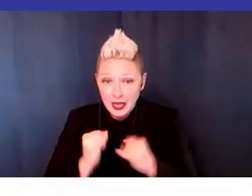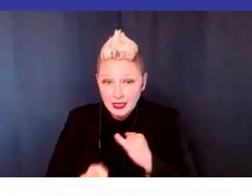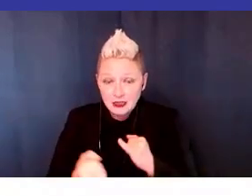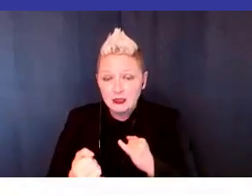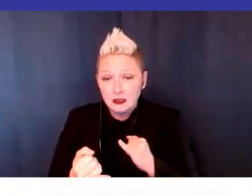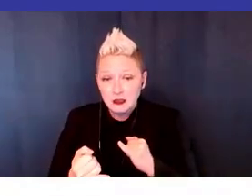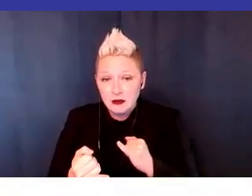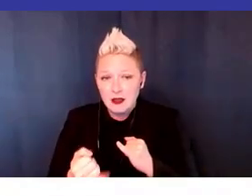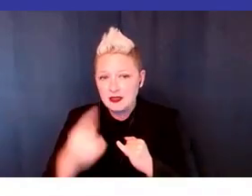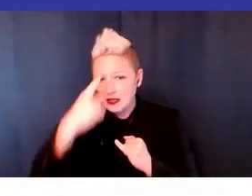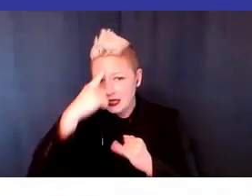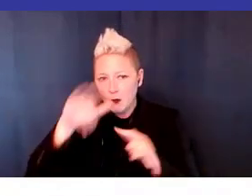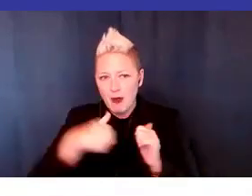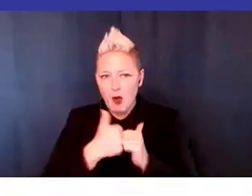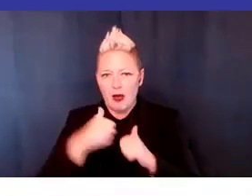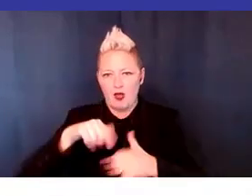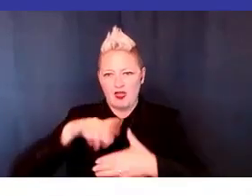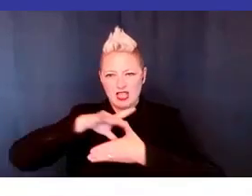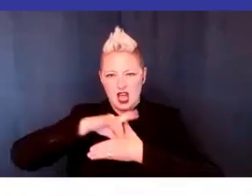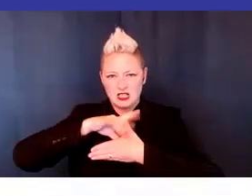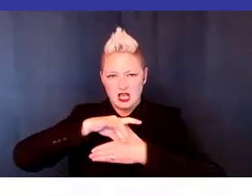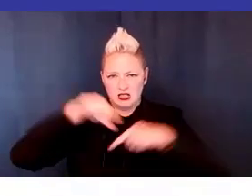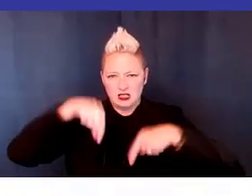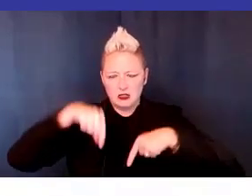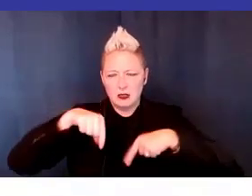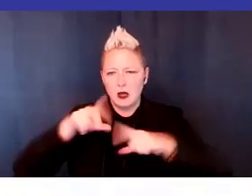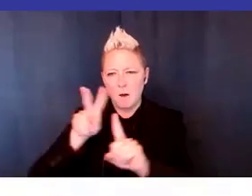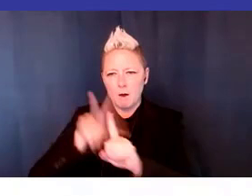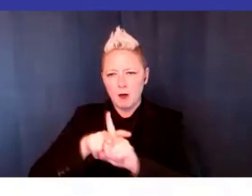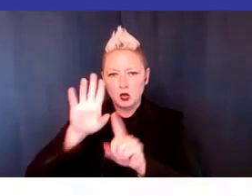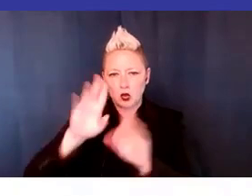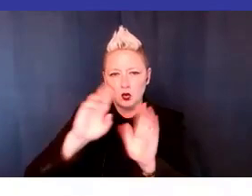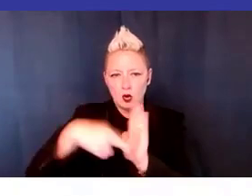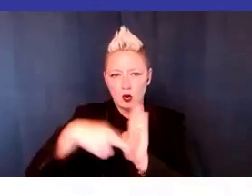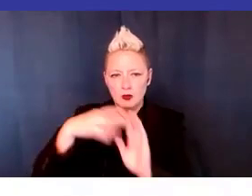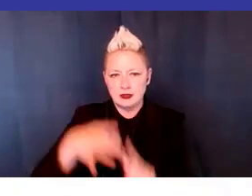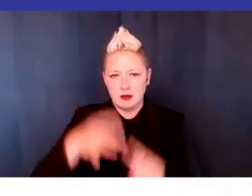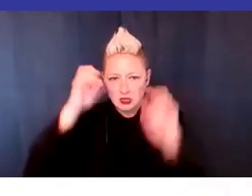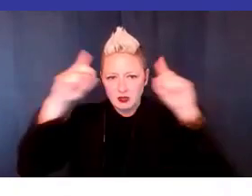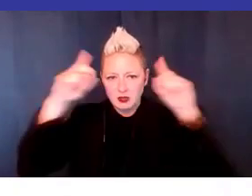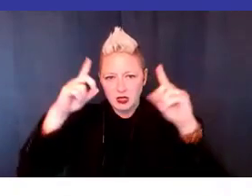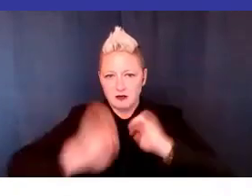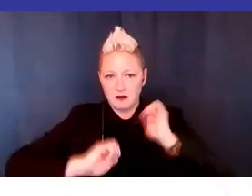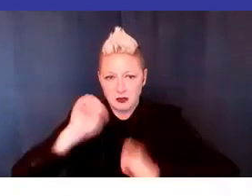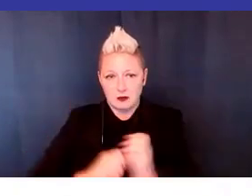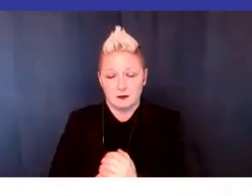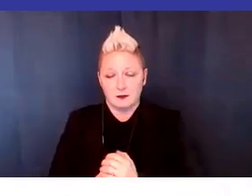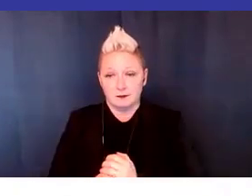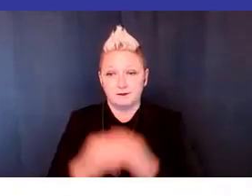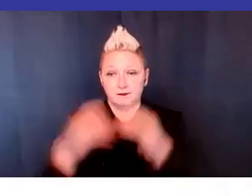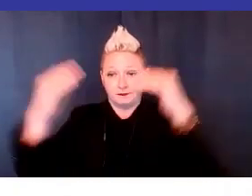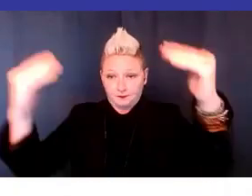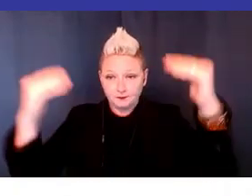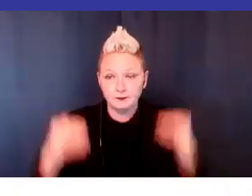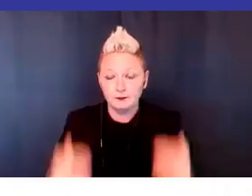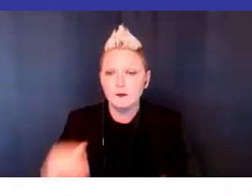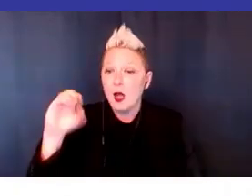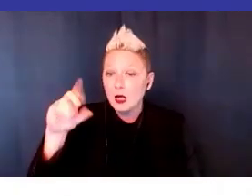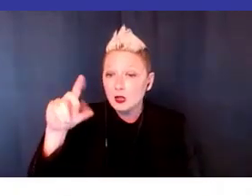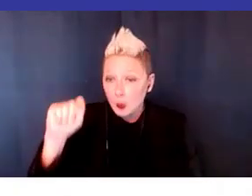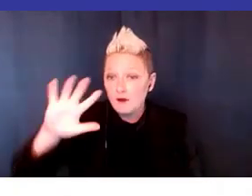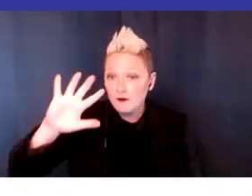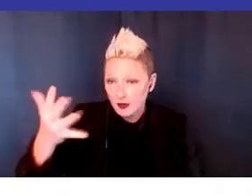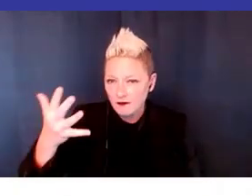the session content may be applied to your role in special education evaluation. On October 5th, we're going to do part 2.